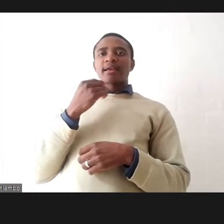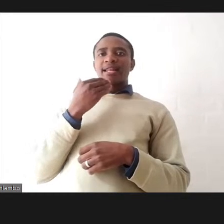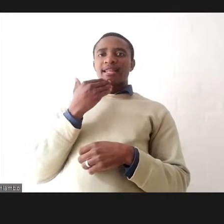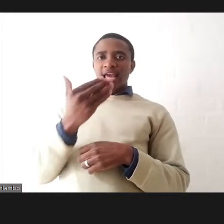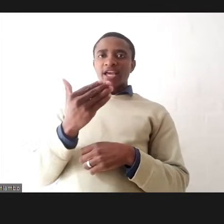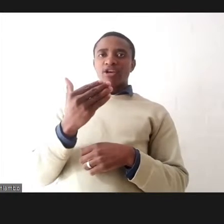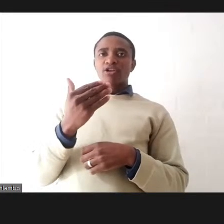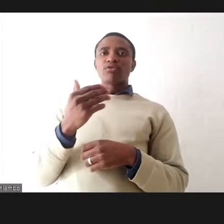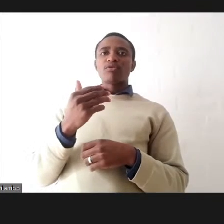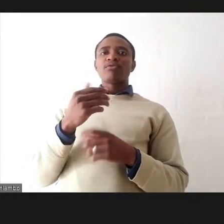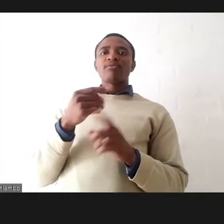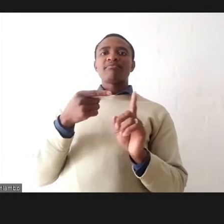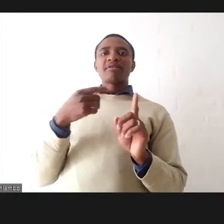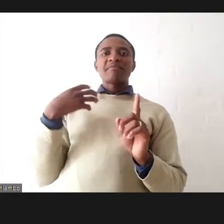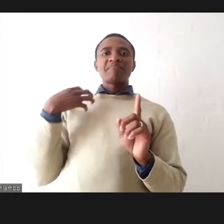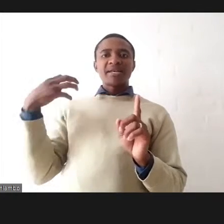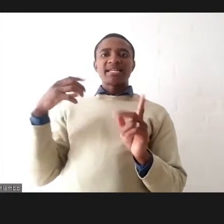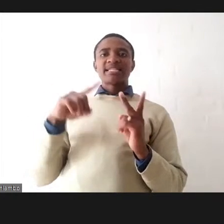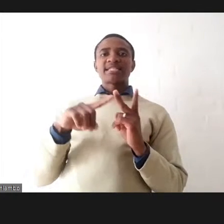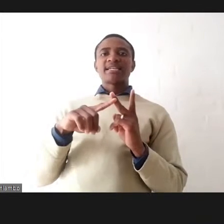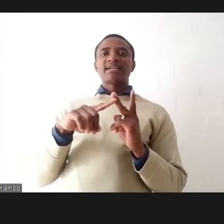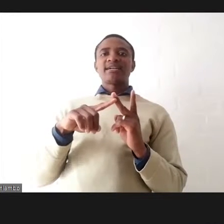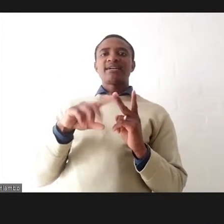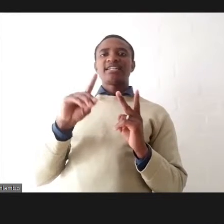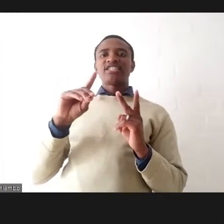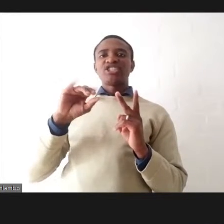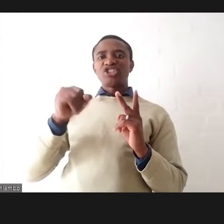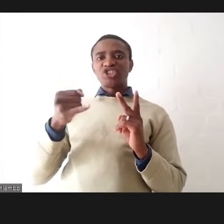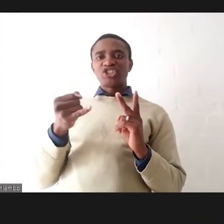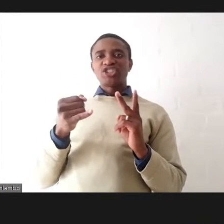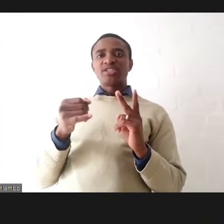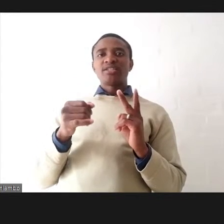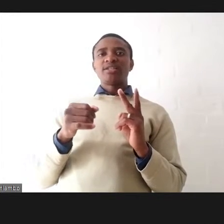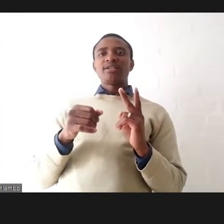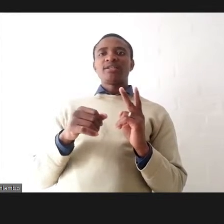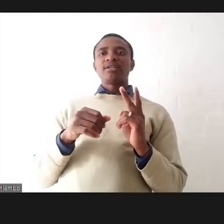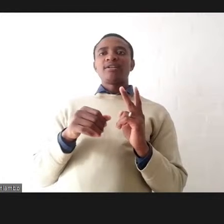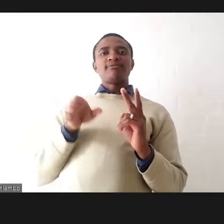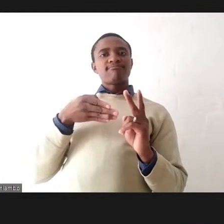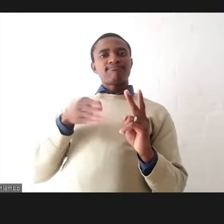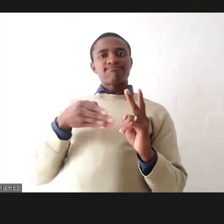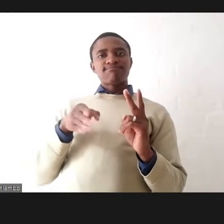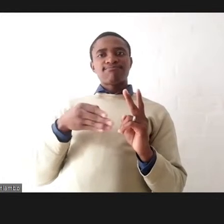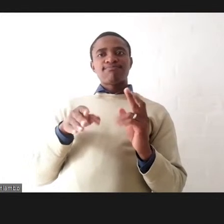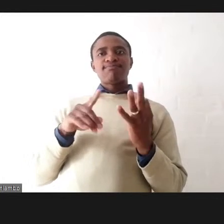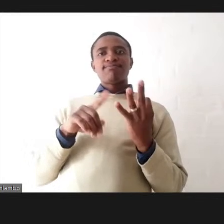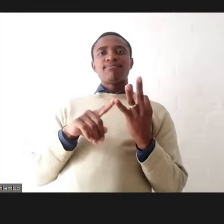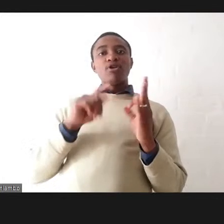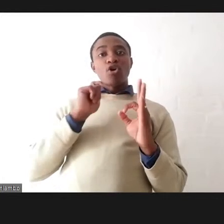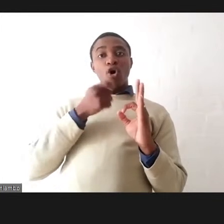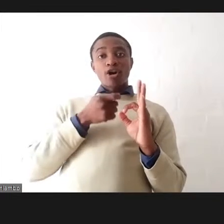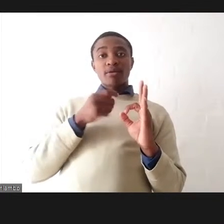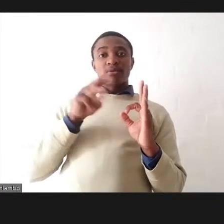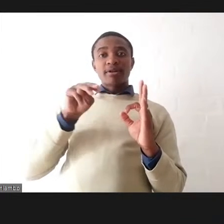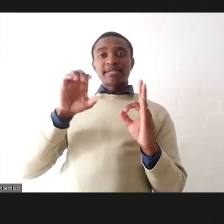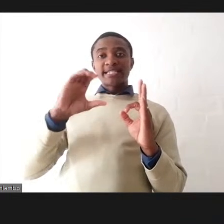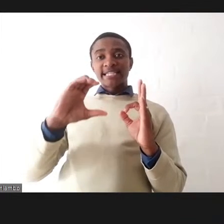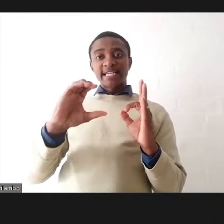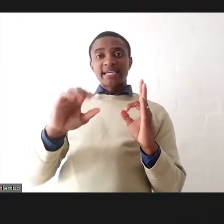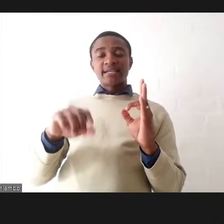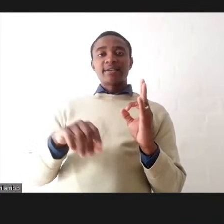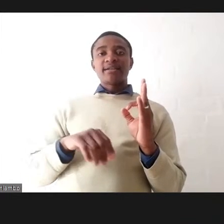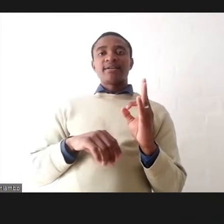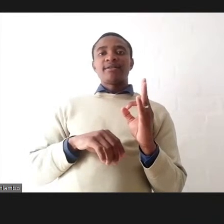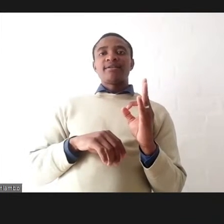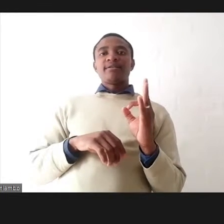minister and the DG, the minister and the DG in absentia, the honorable MEC